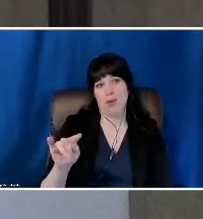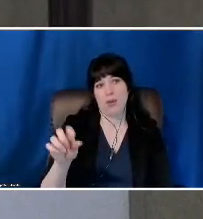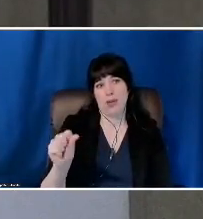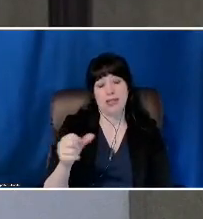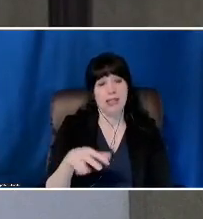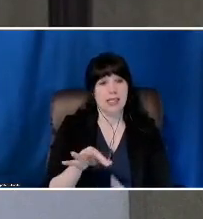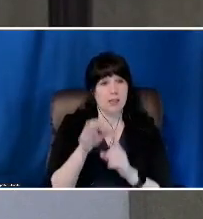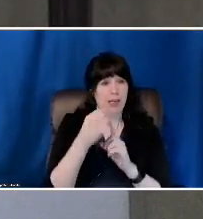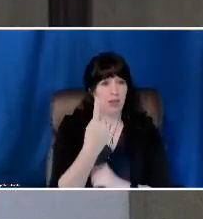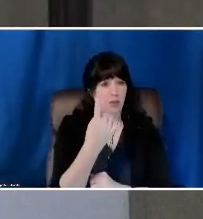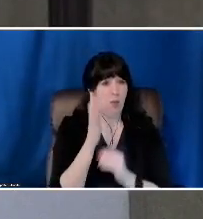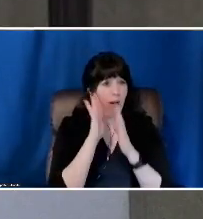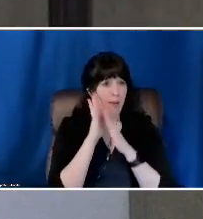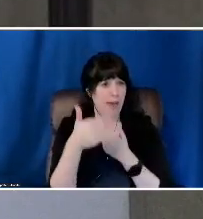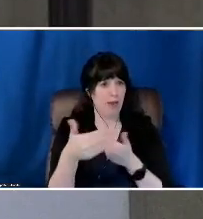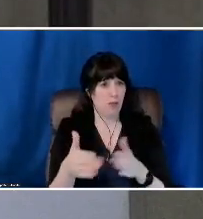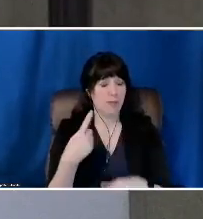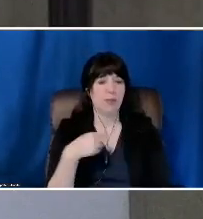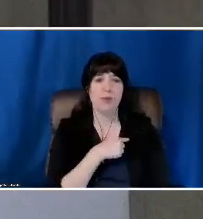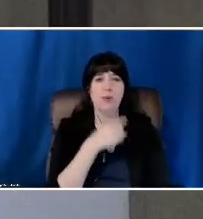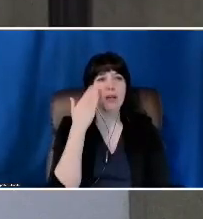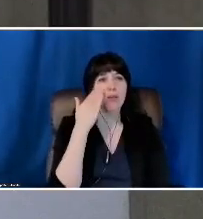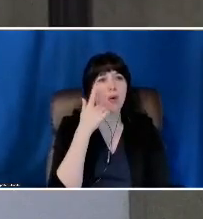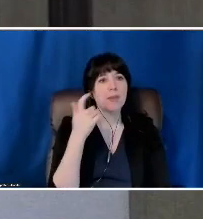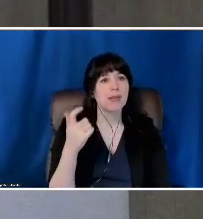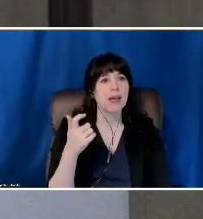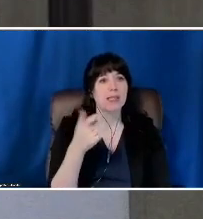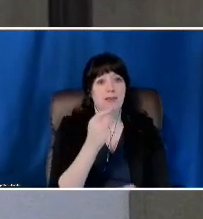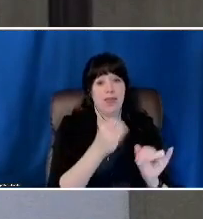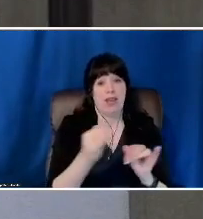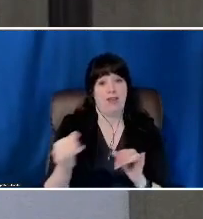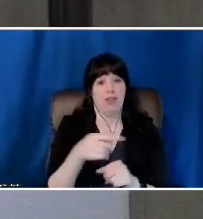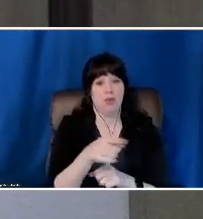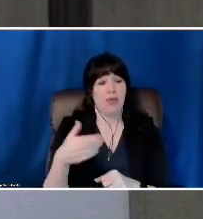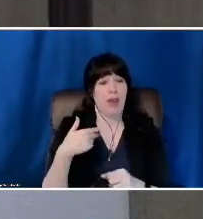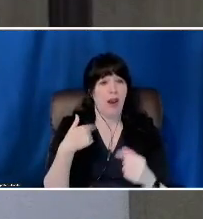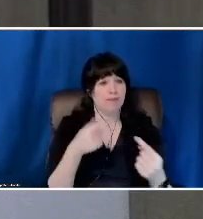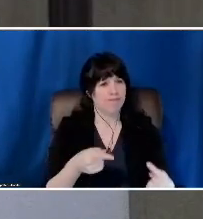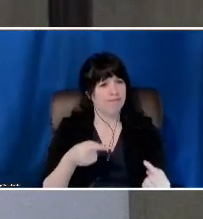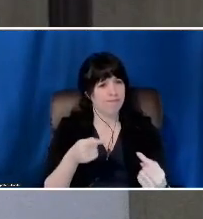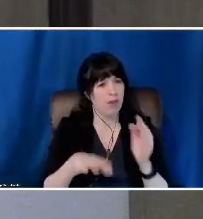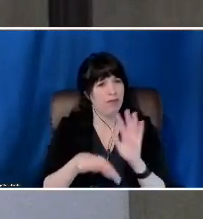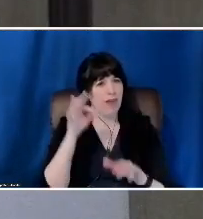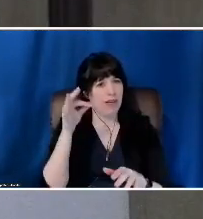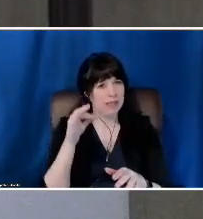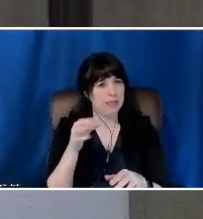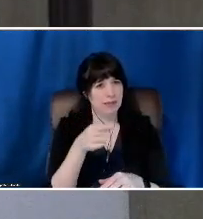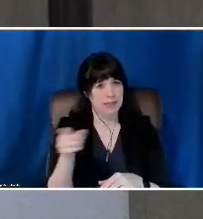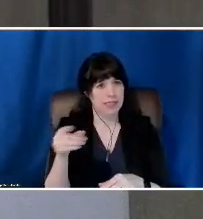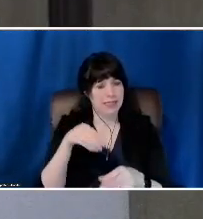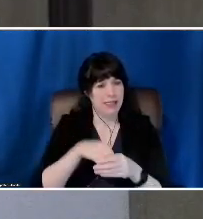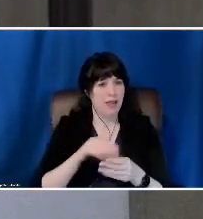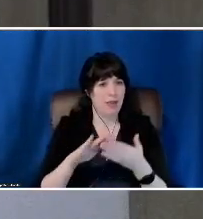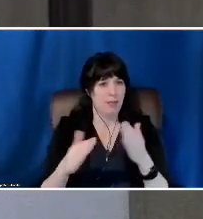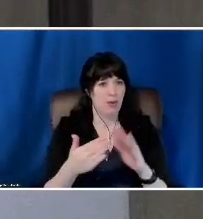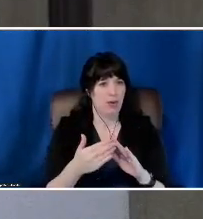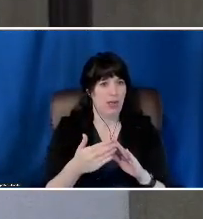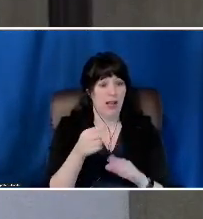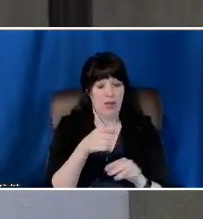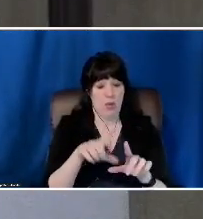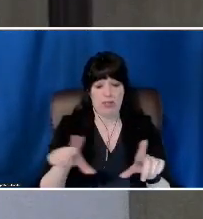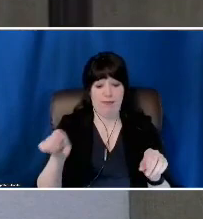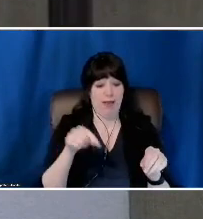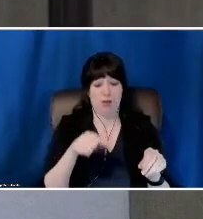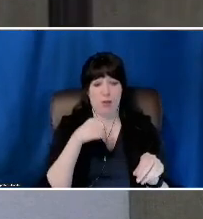one-bedroom ADA. We know this because of the individuals that are having a hard time finding these in the community are those vouchers that are not